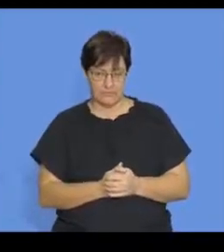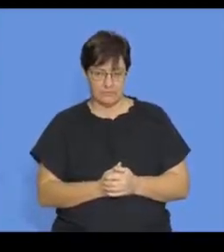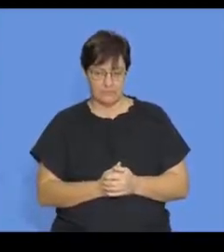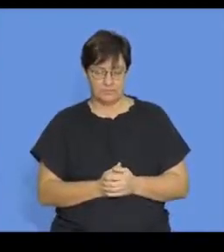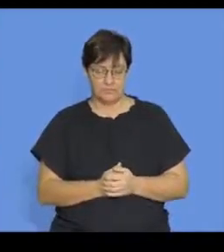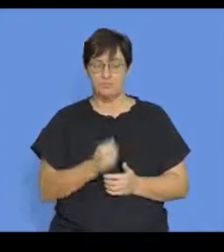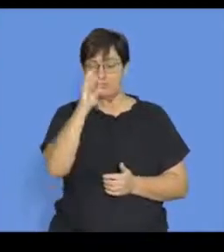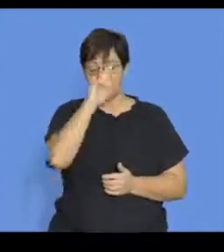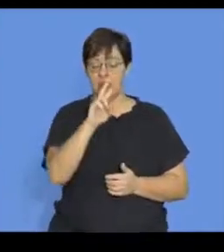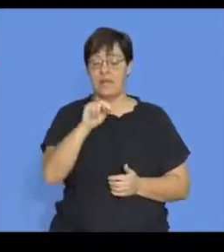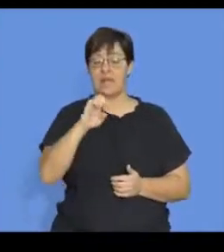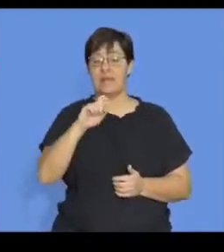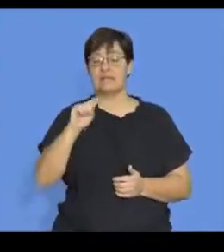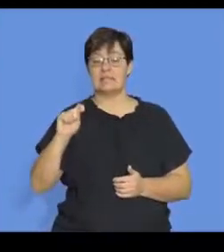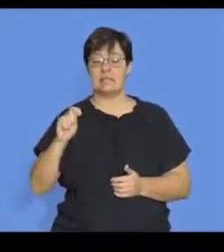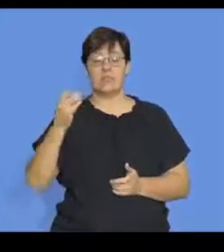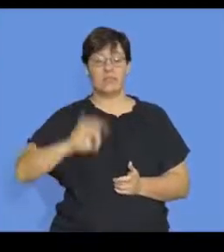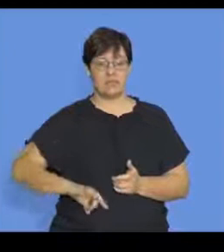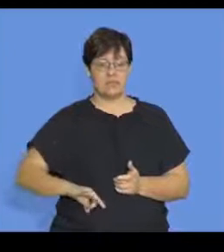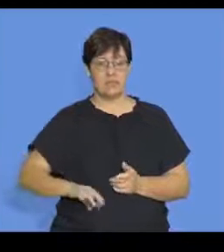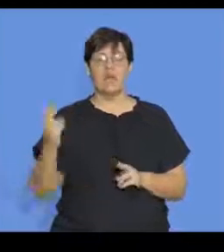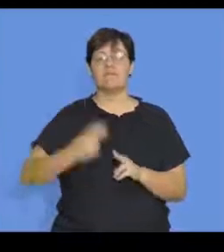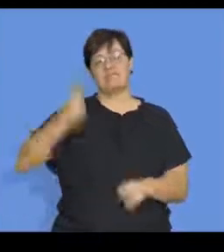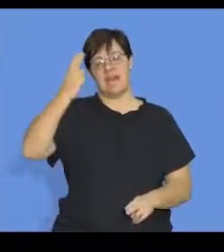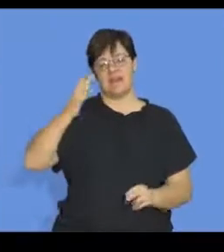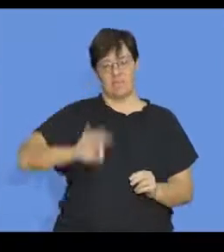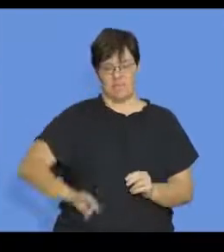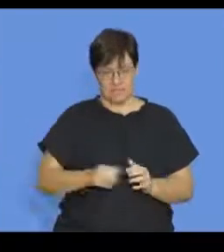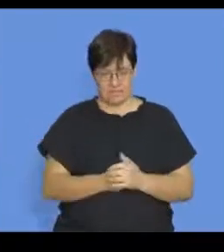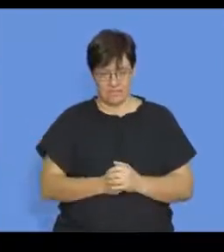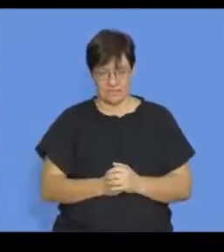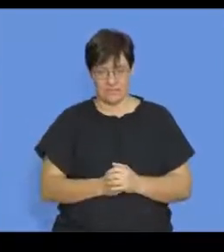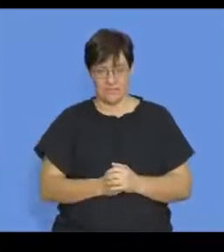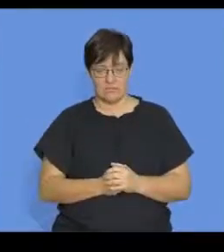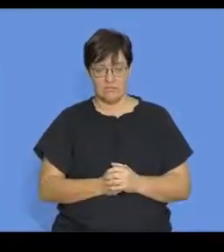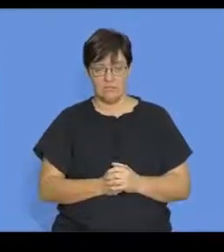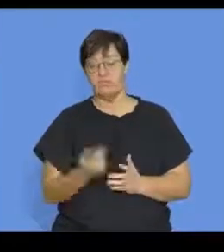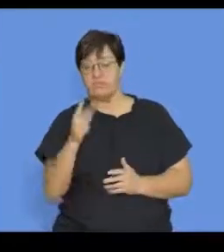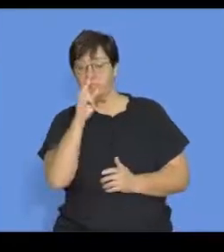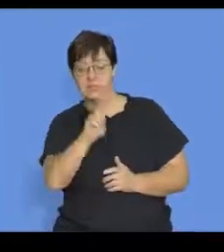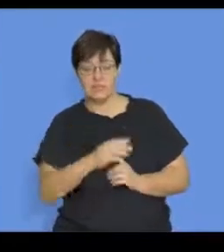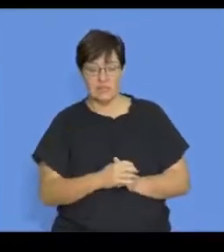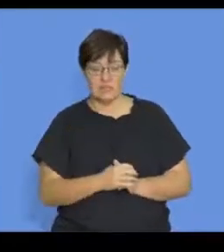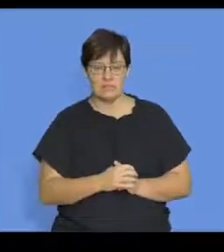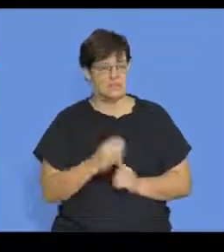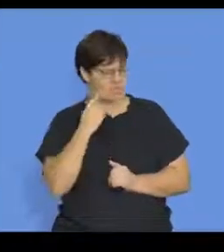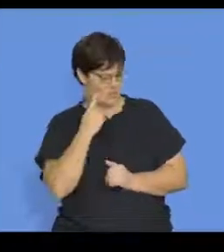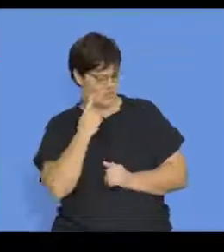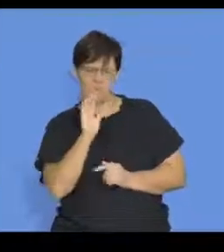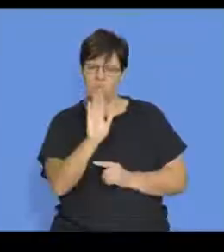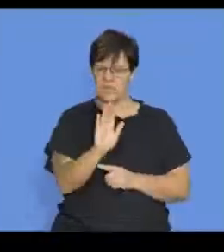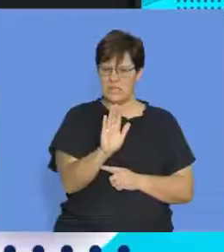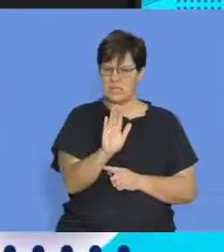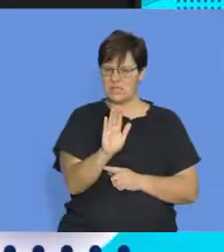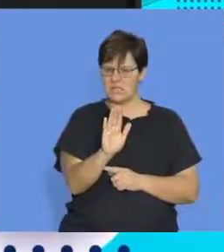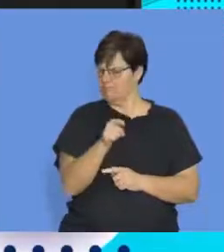Okay, remember net profit, that final profit. So as you can see, you're probably thinking, but